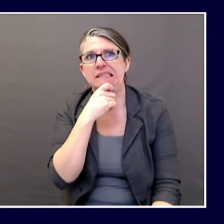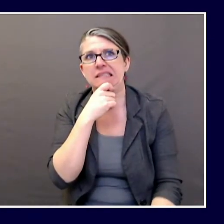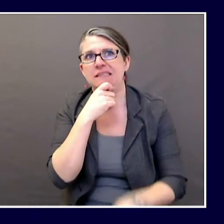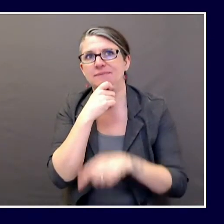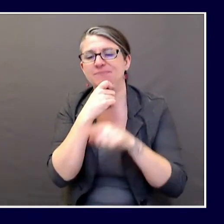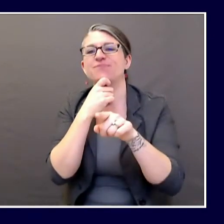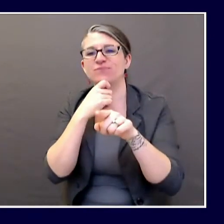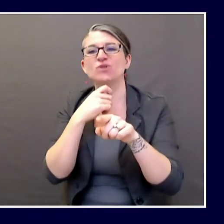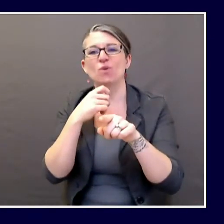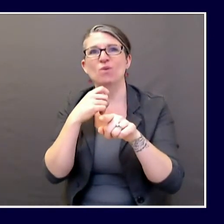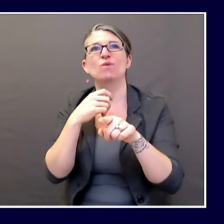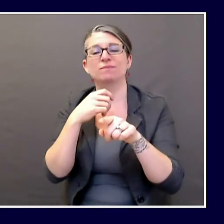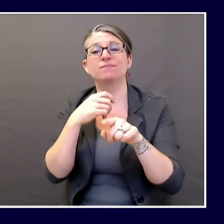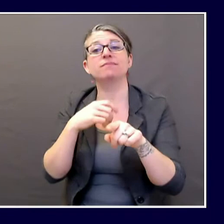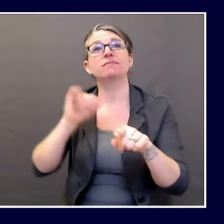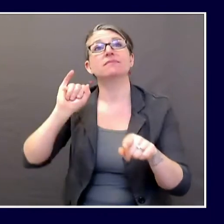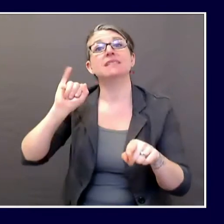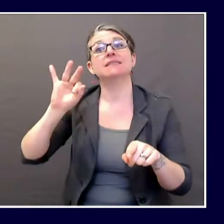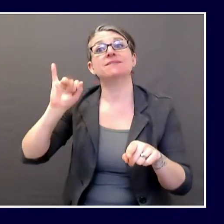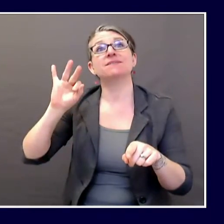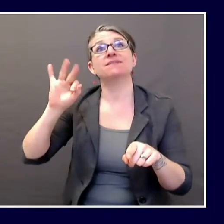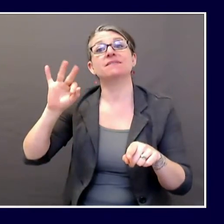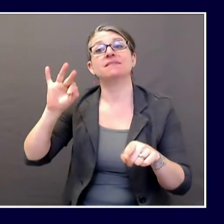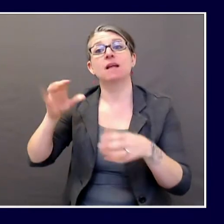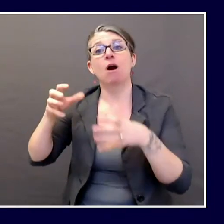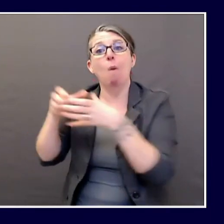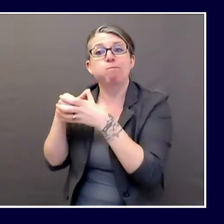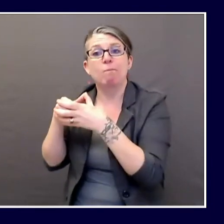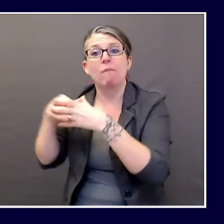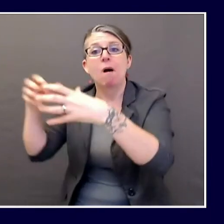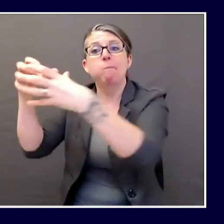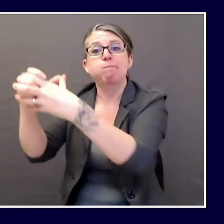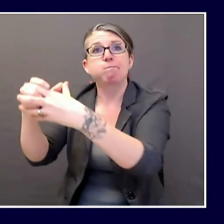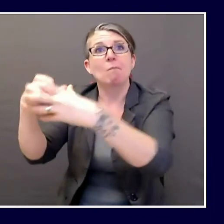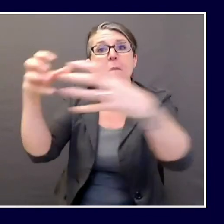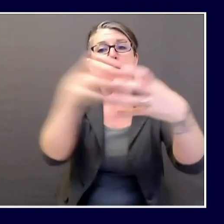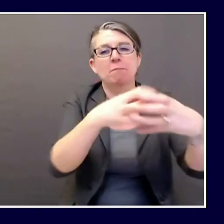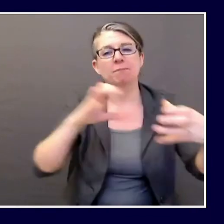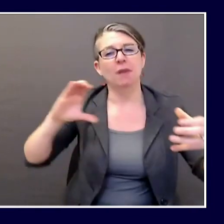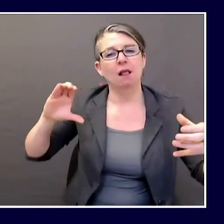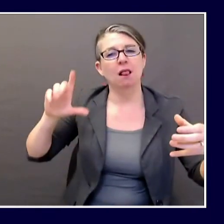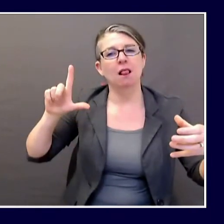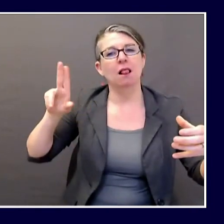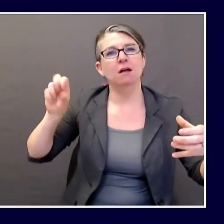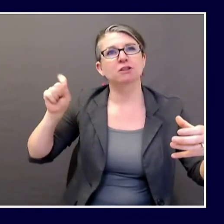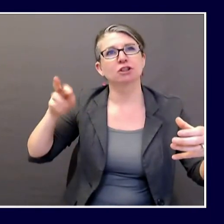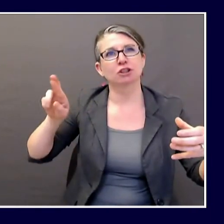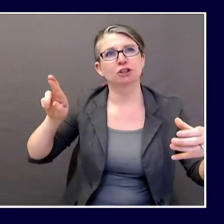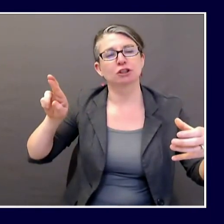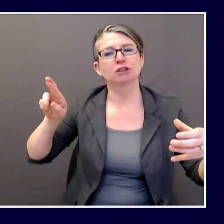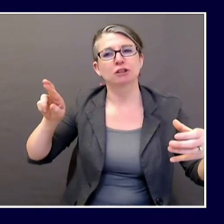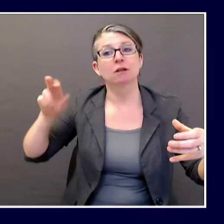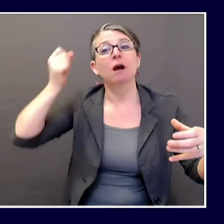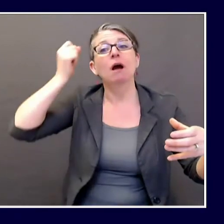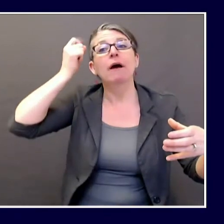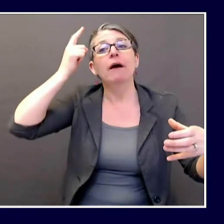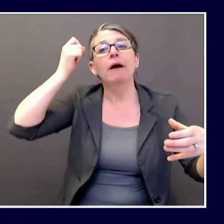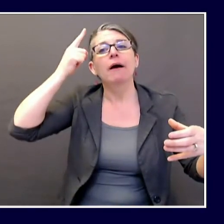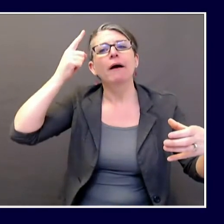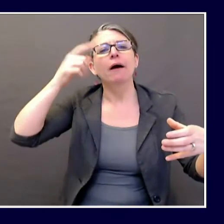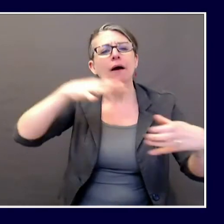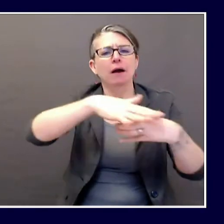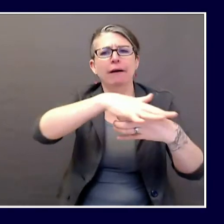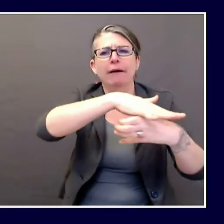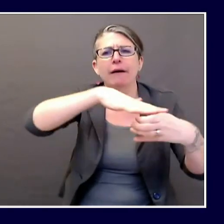being named in the exposures as we've talked to folks to do our case investigation to try to determine where they may have been